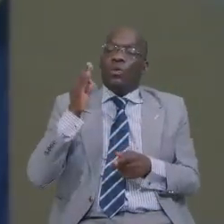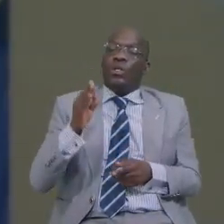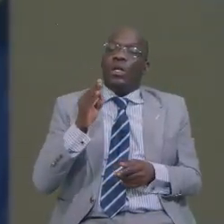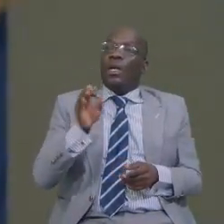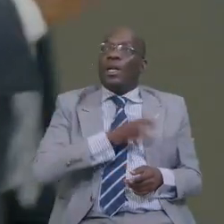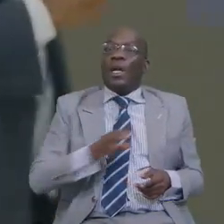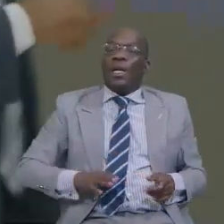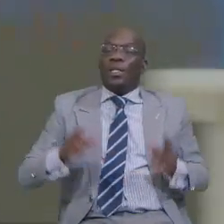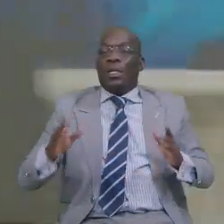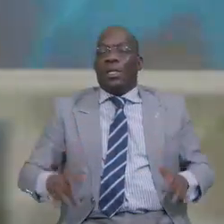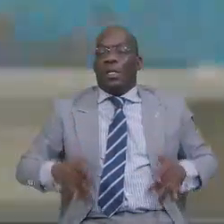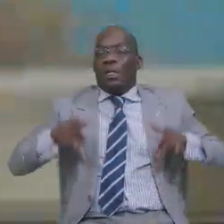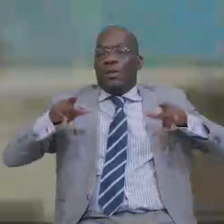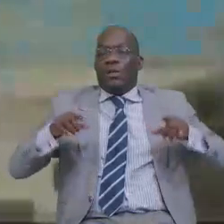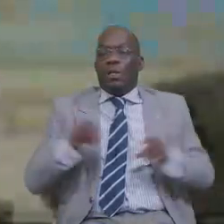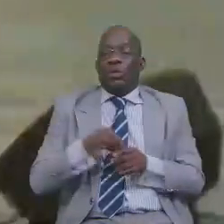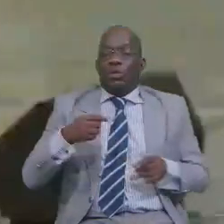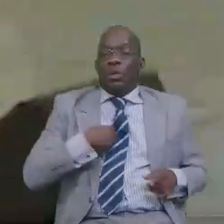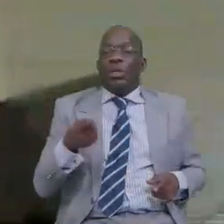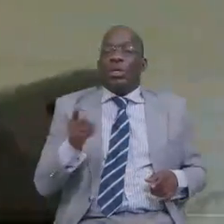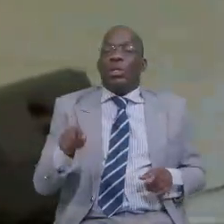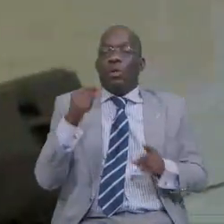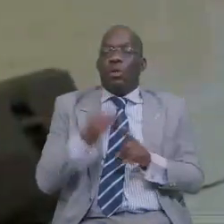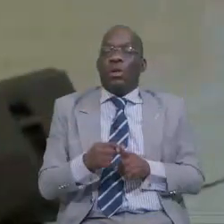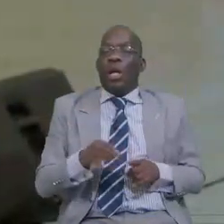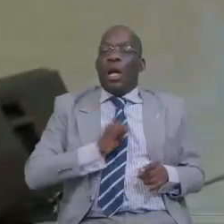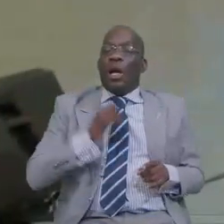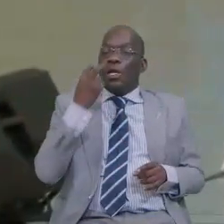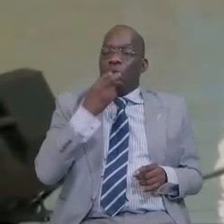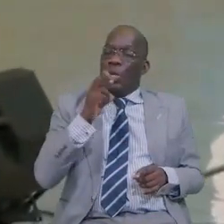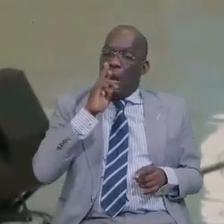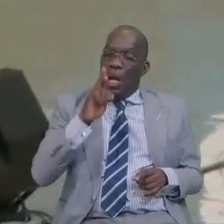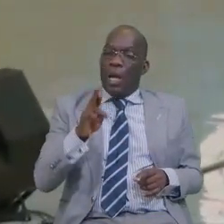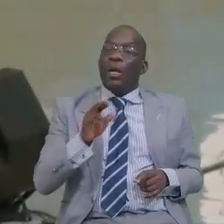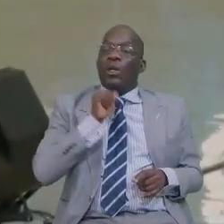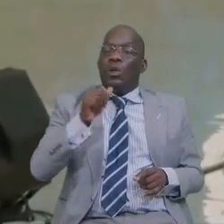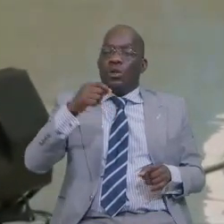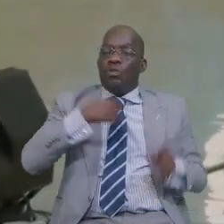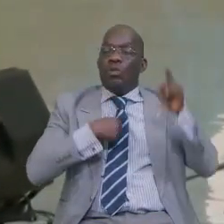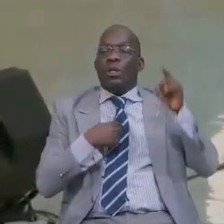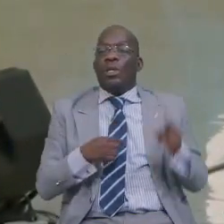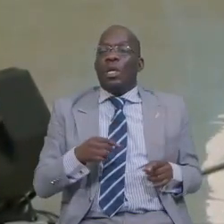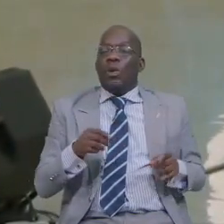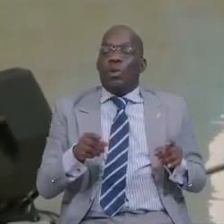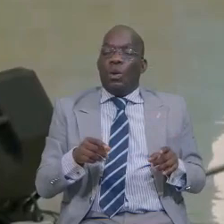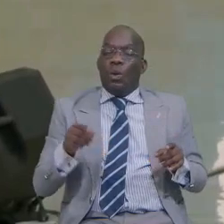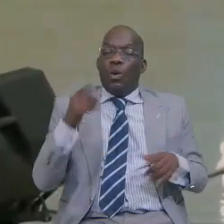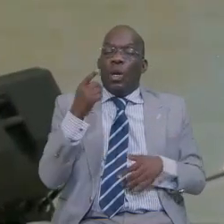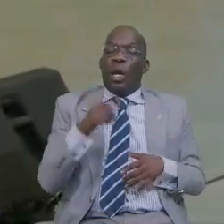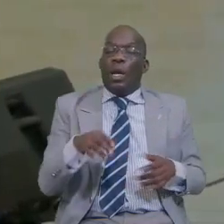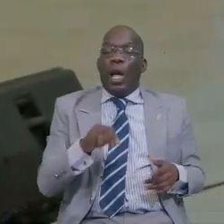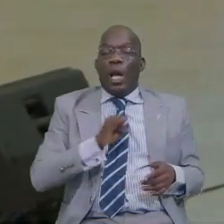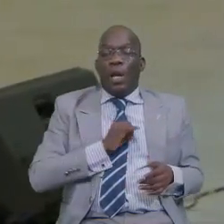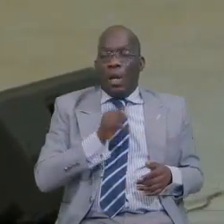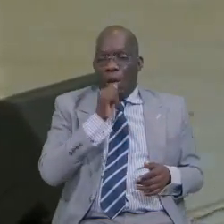The words I speak, the works, that is not me. I might feel tired, but that does not matter. I might feel weary, does